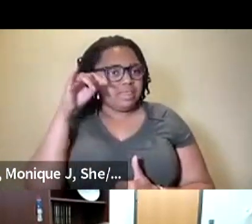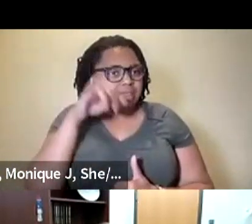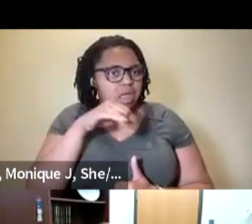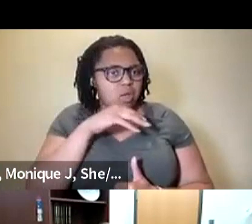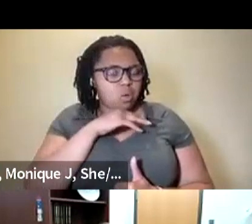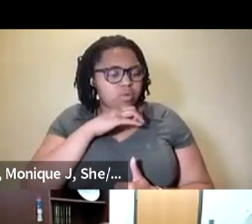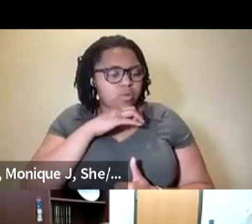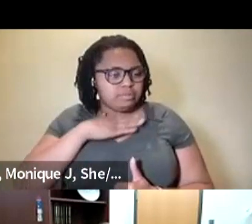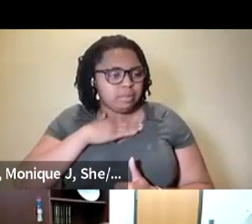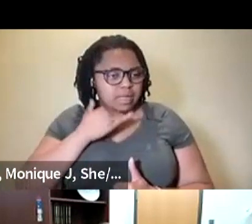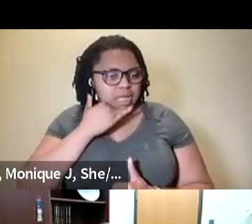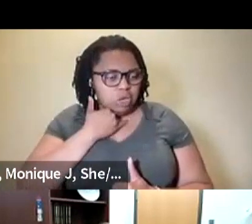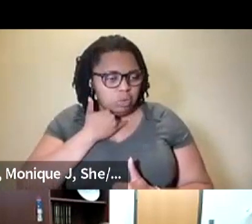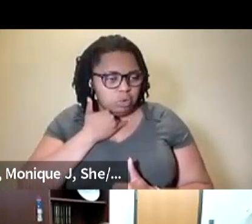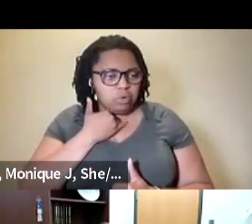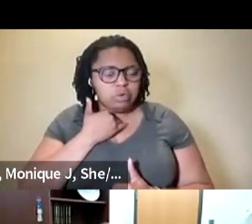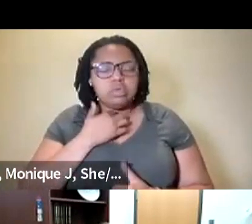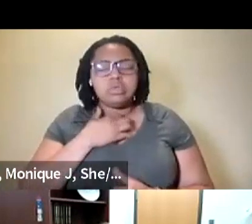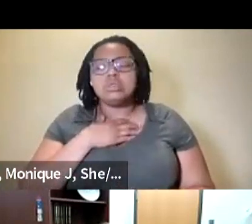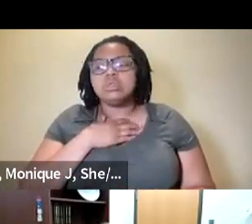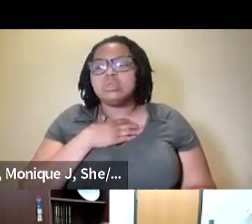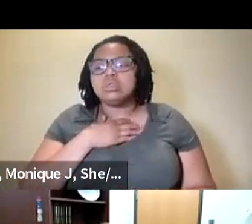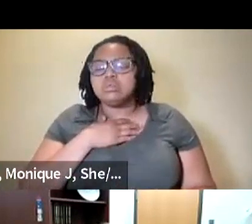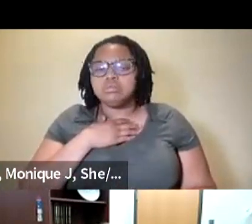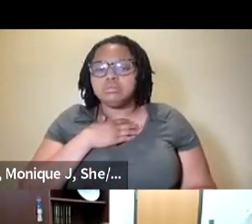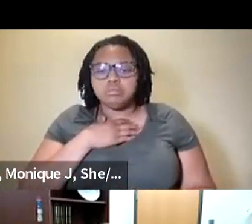my mistake.